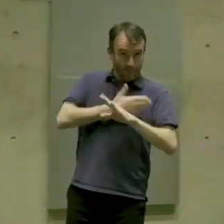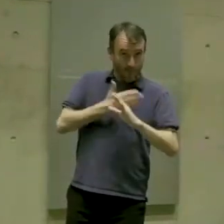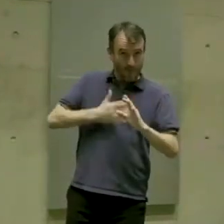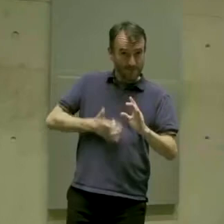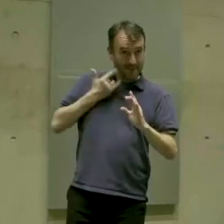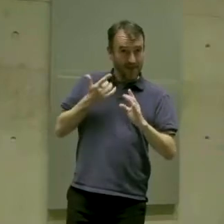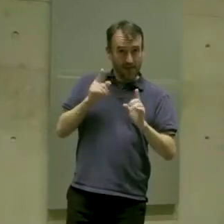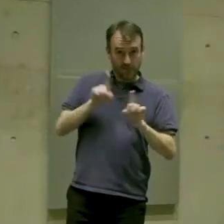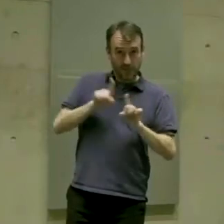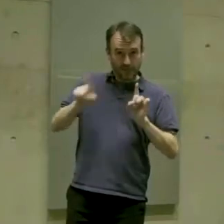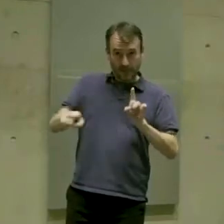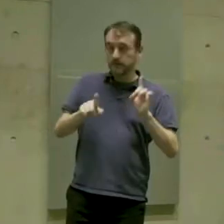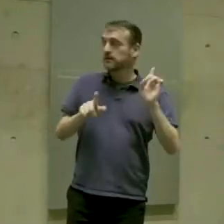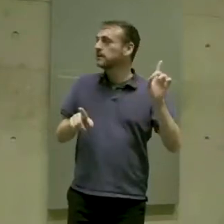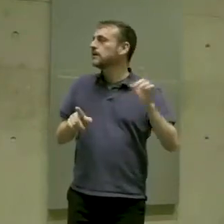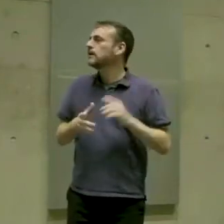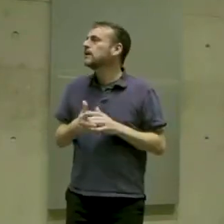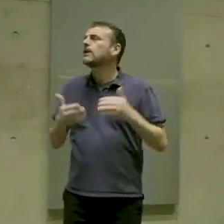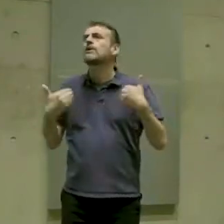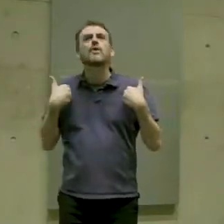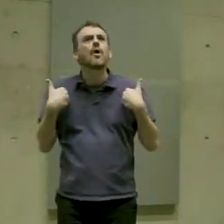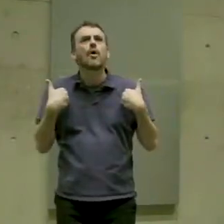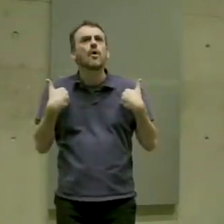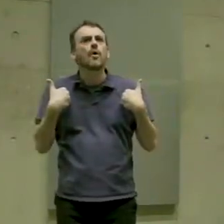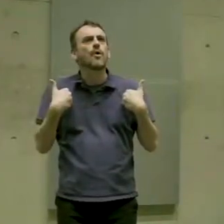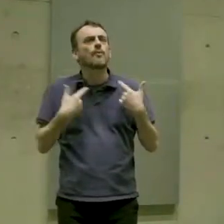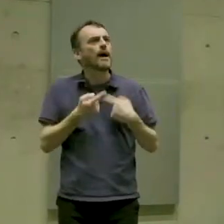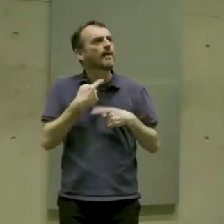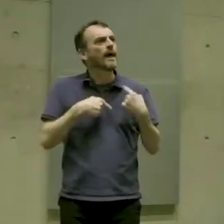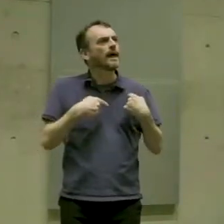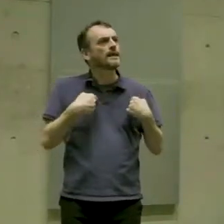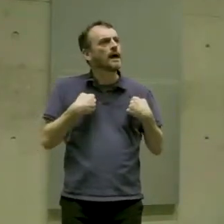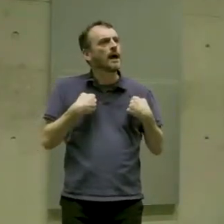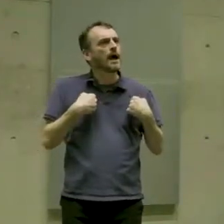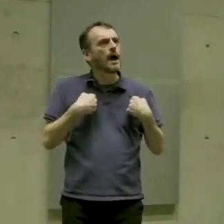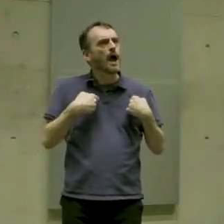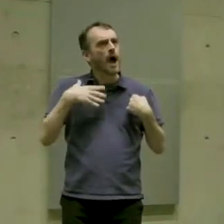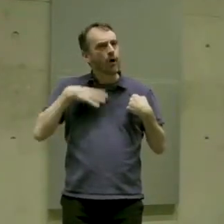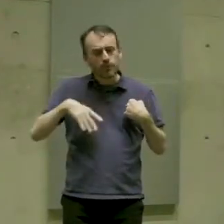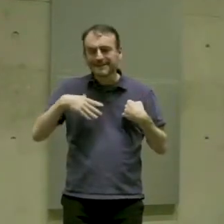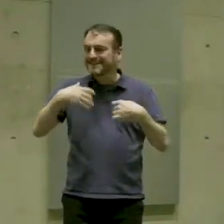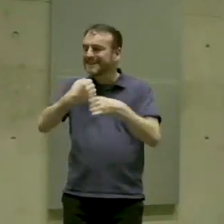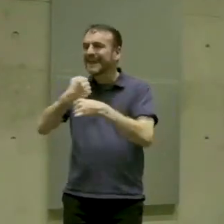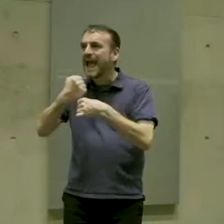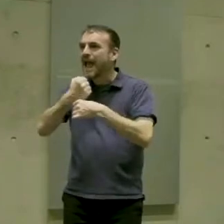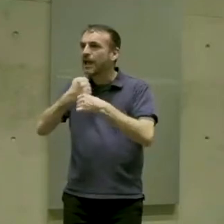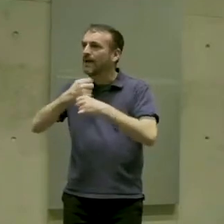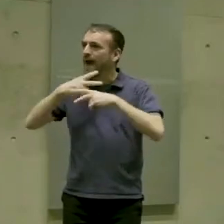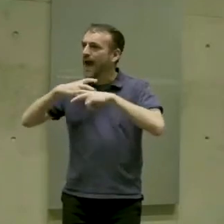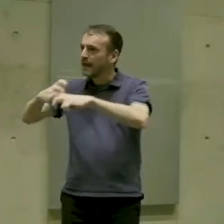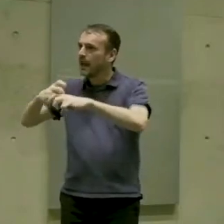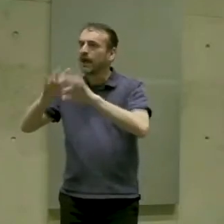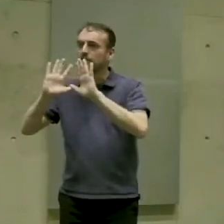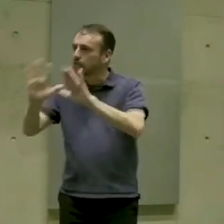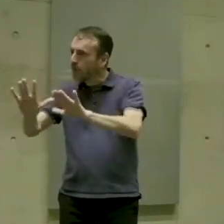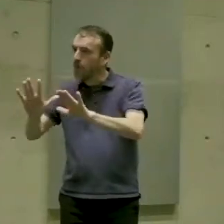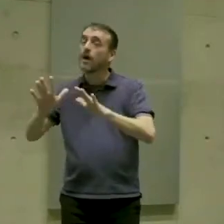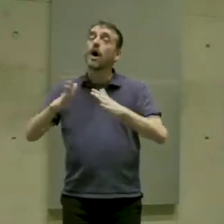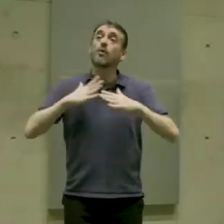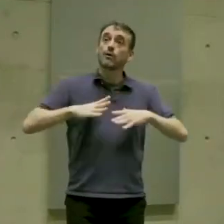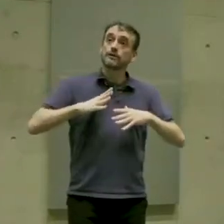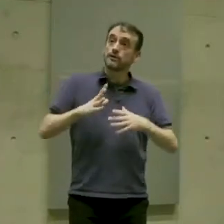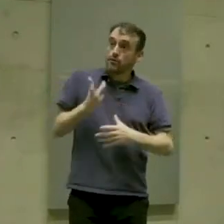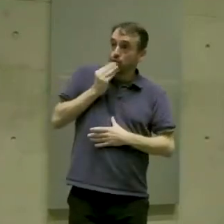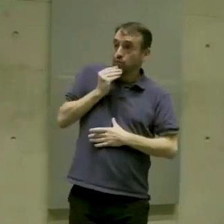But then, so I wasn't originally planning to analyse them as games so much as just as written text. But this